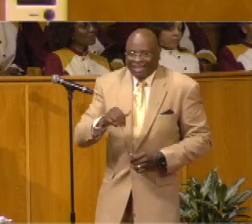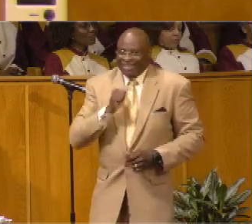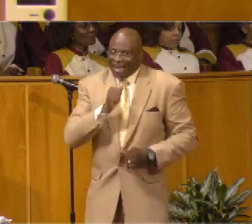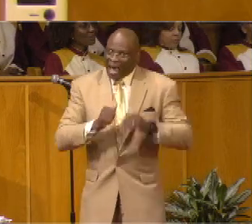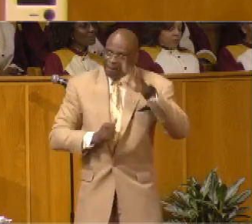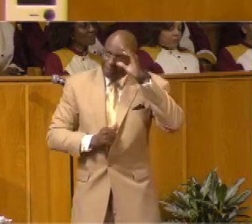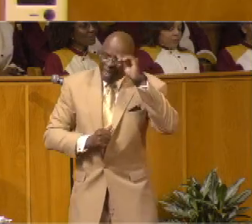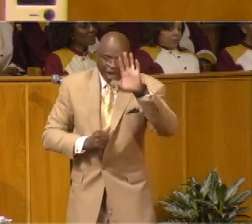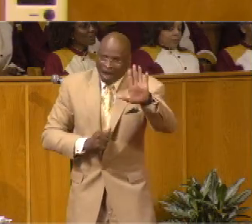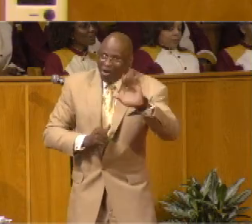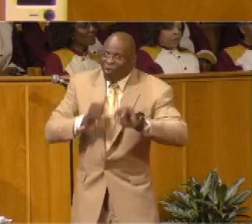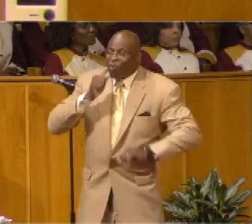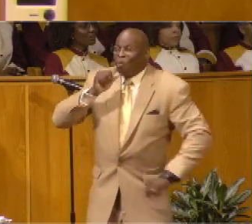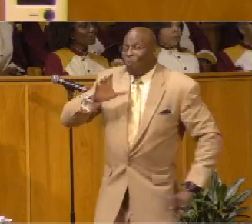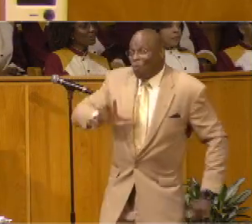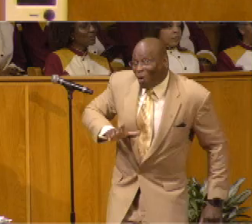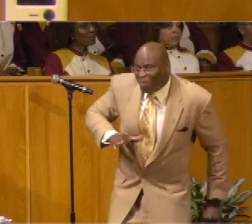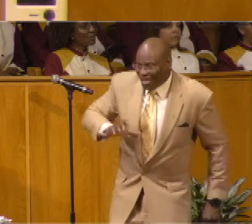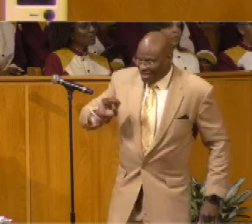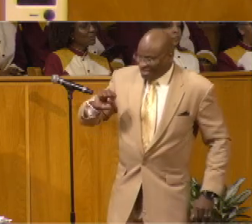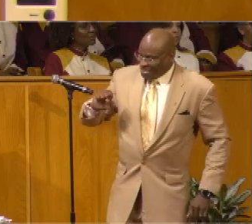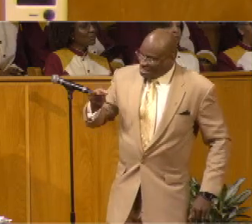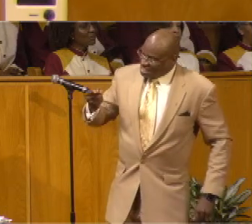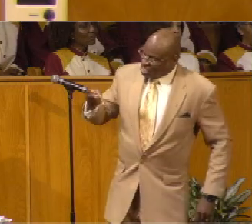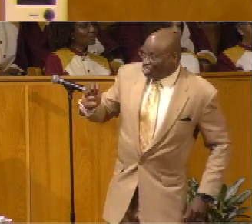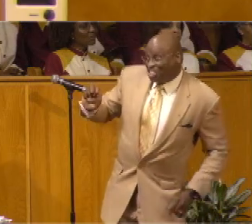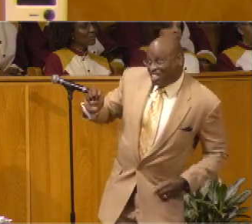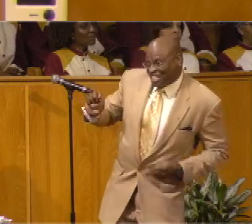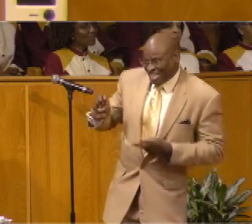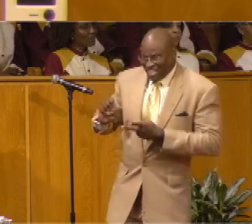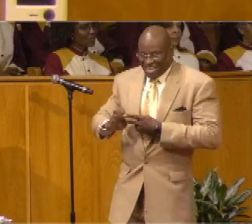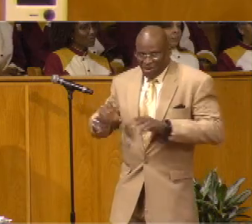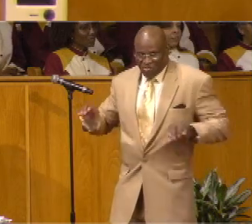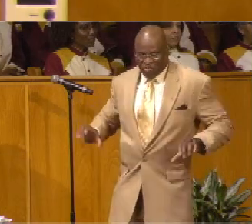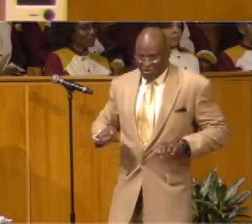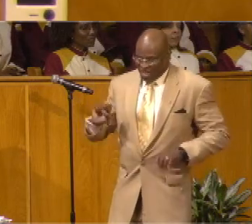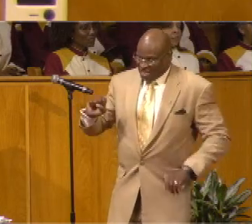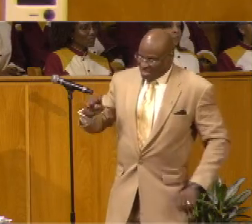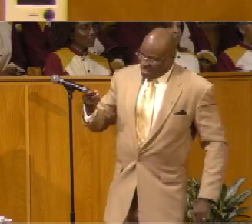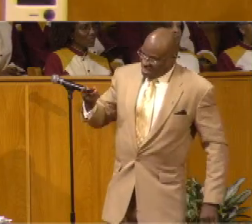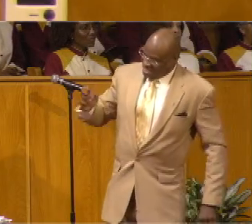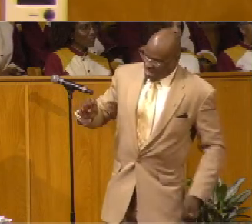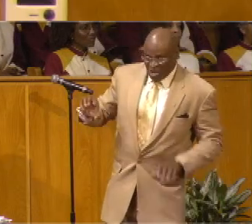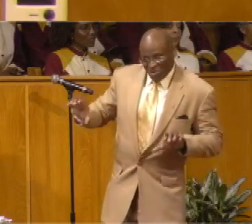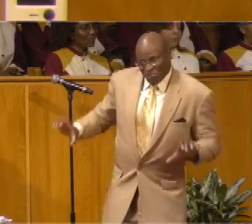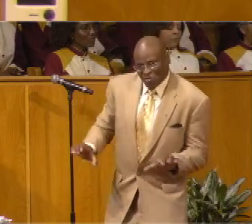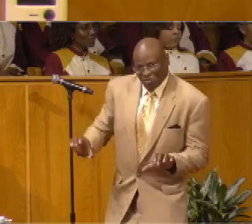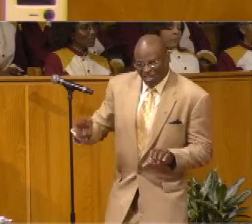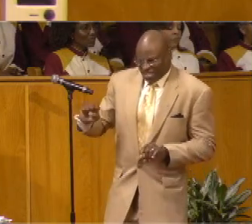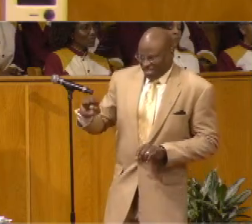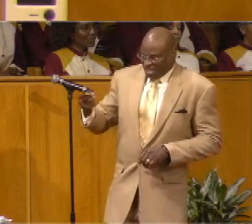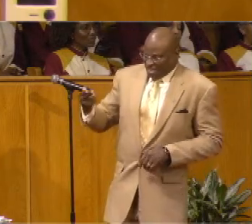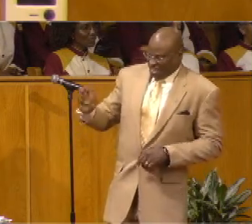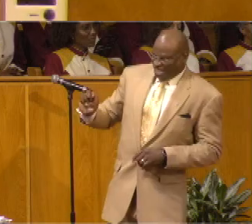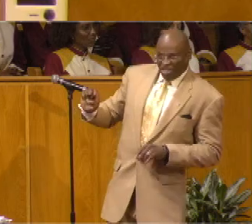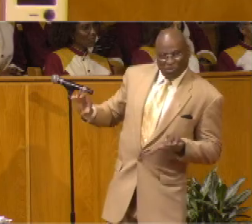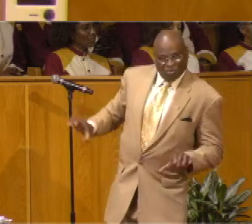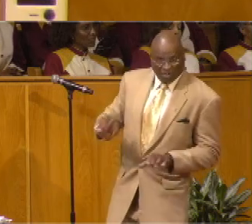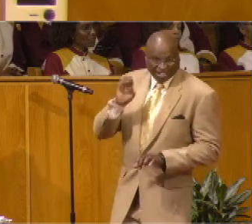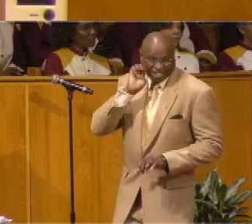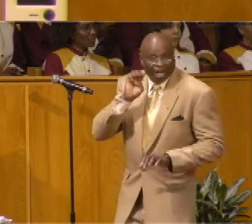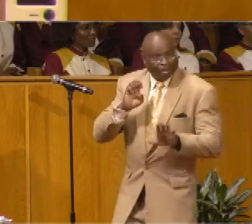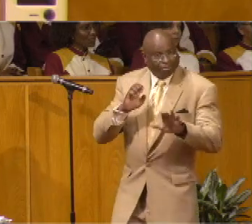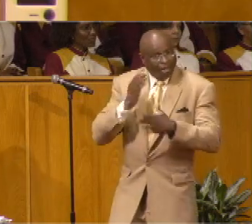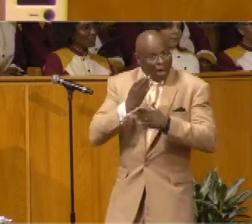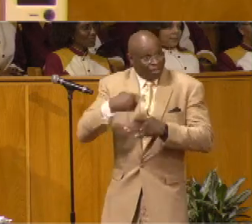feminine language. She and her, she moves within us. And I know that has bothered some